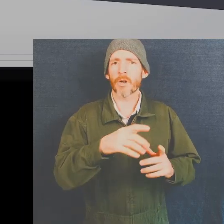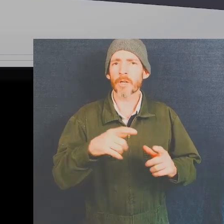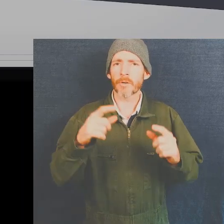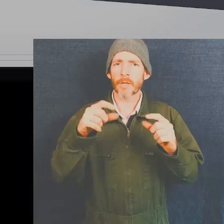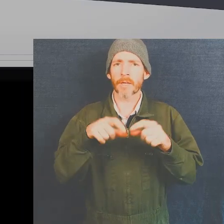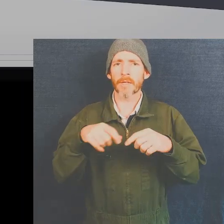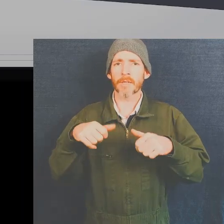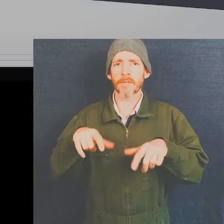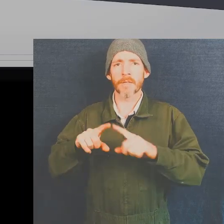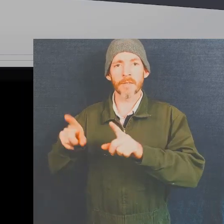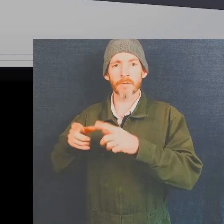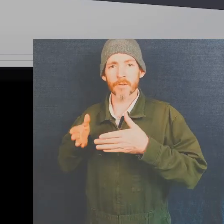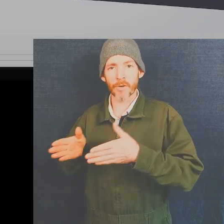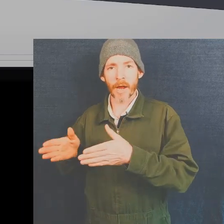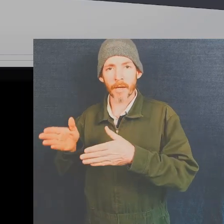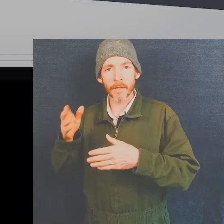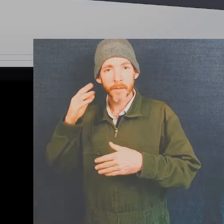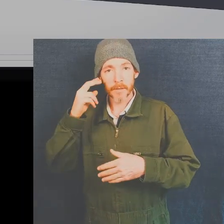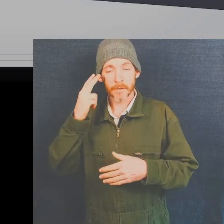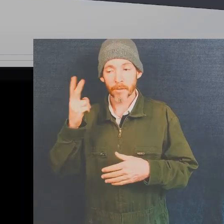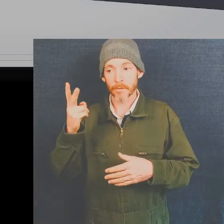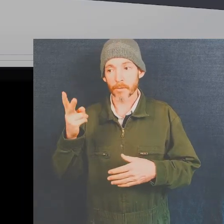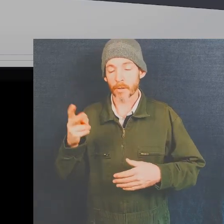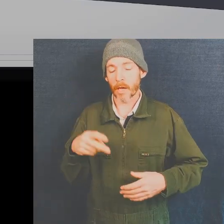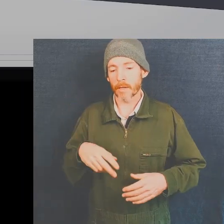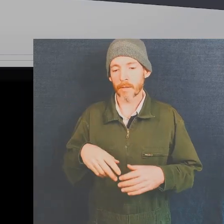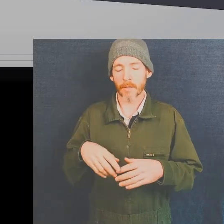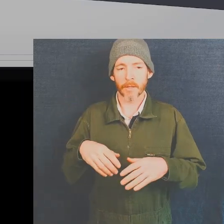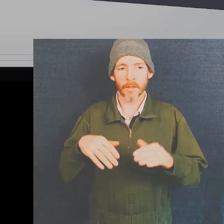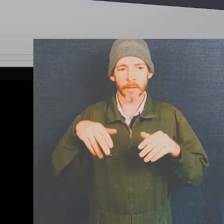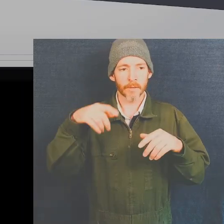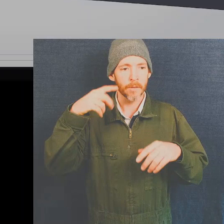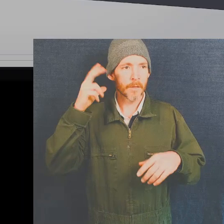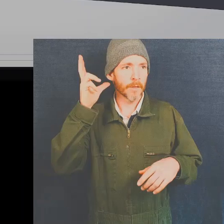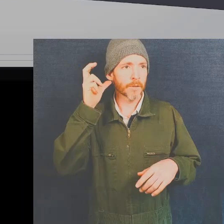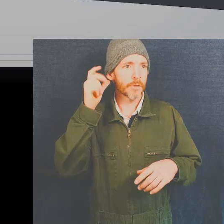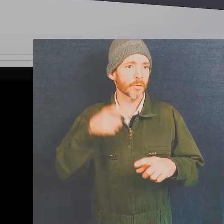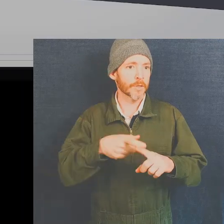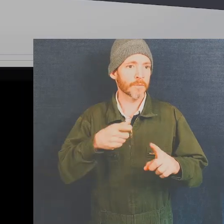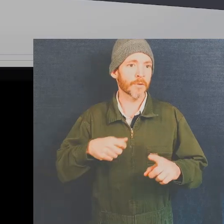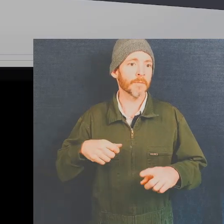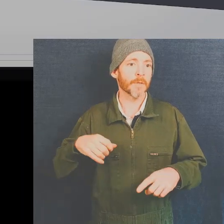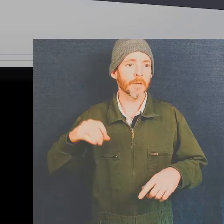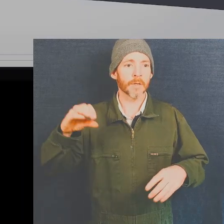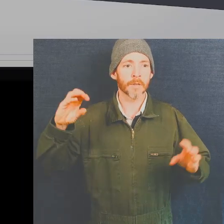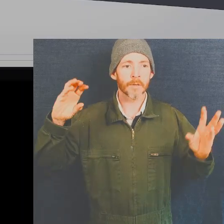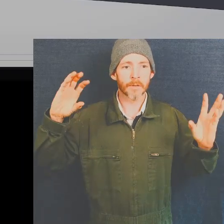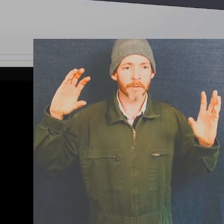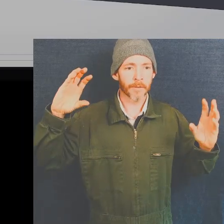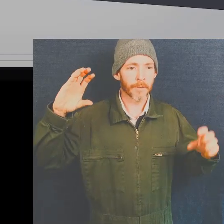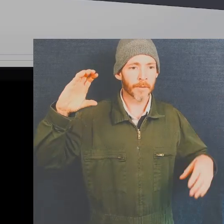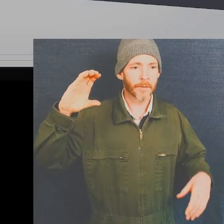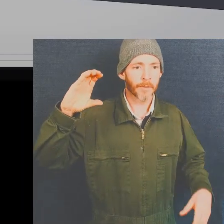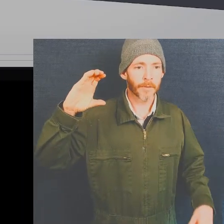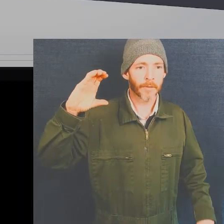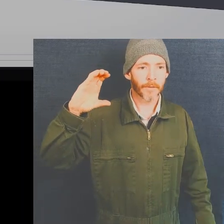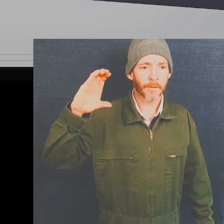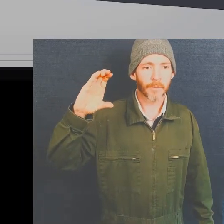the computer audio, like a different track to look at the noise from the